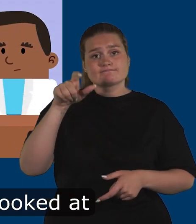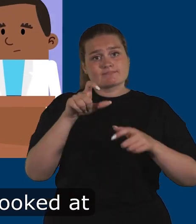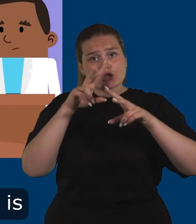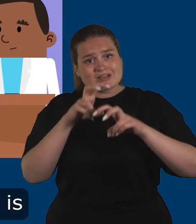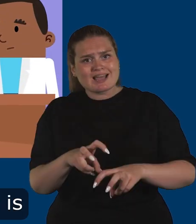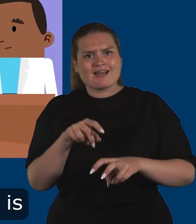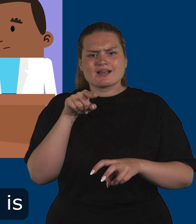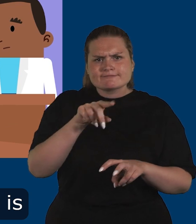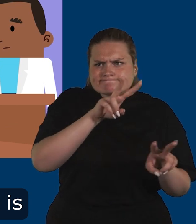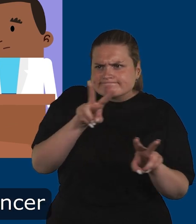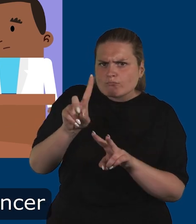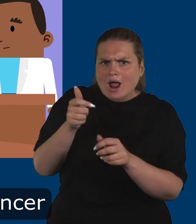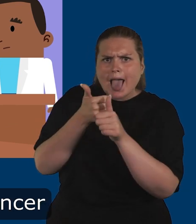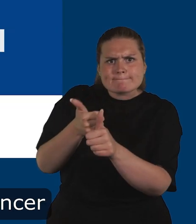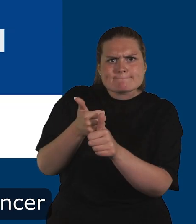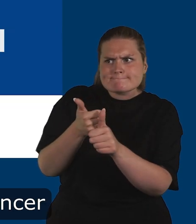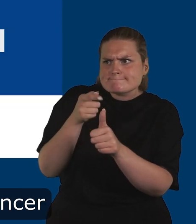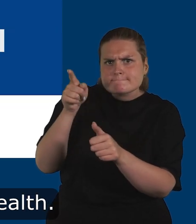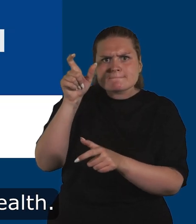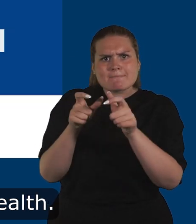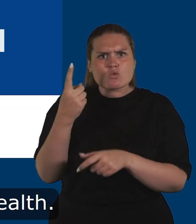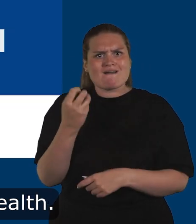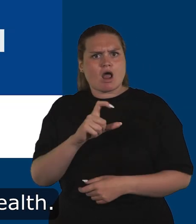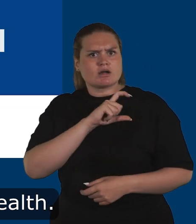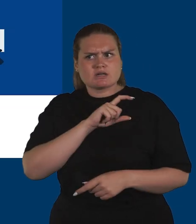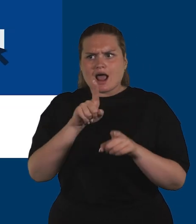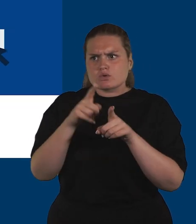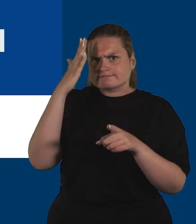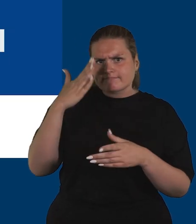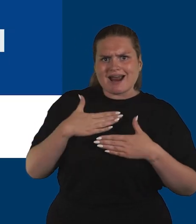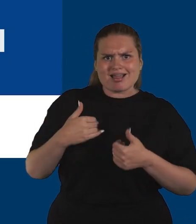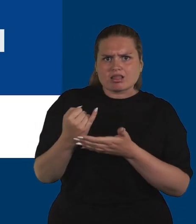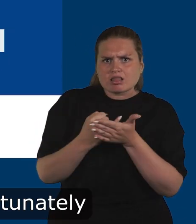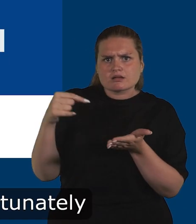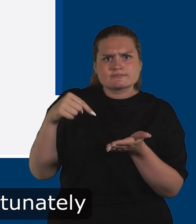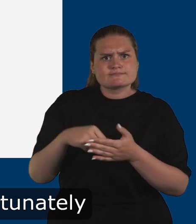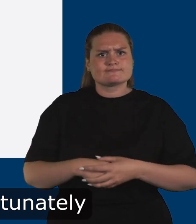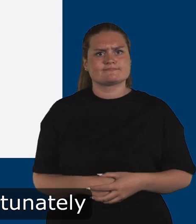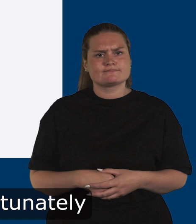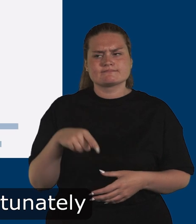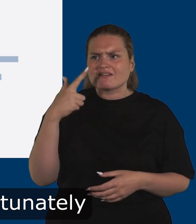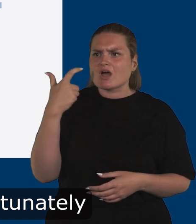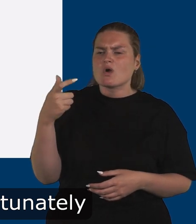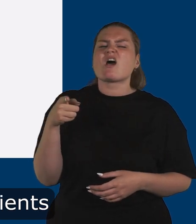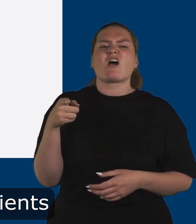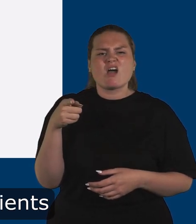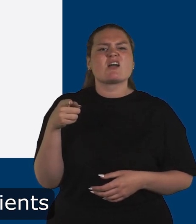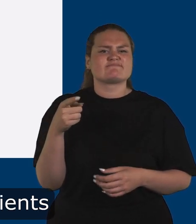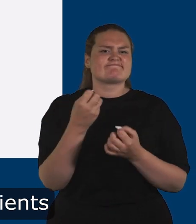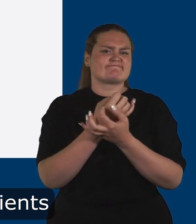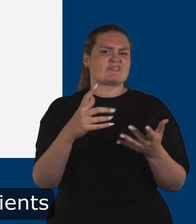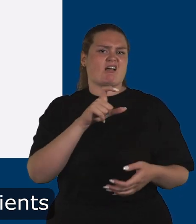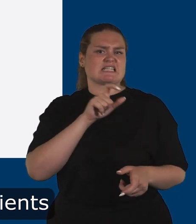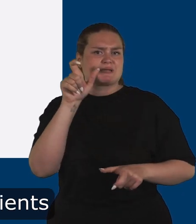also looked at what help there is for people with cancer and poor mental health. They found that, unfortunately, a